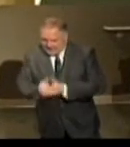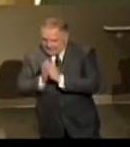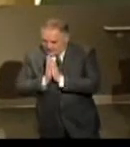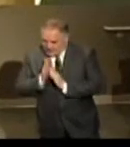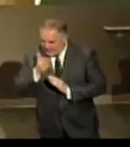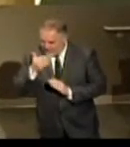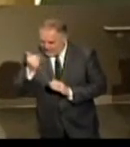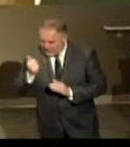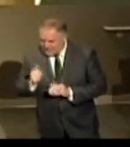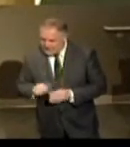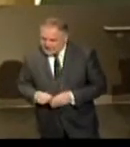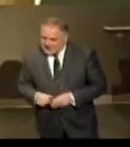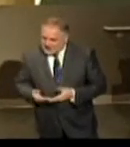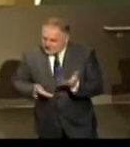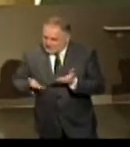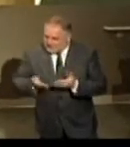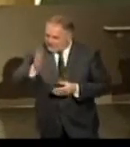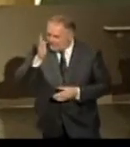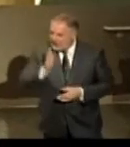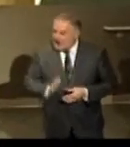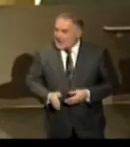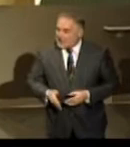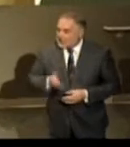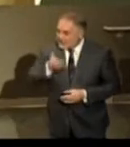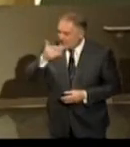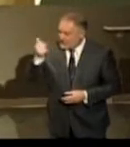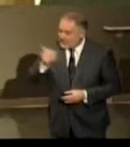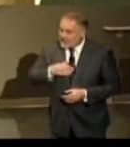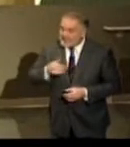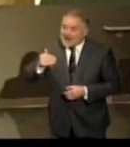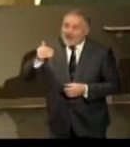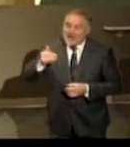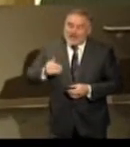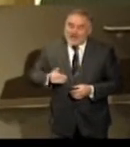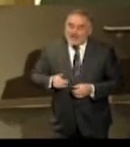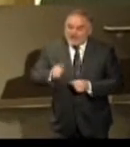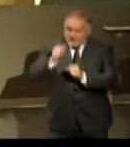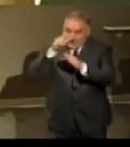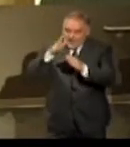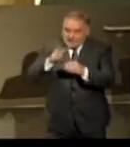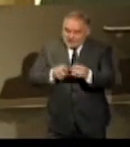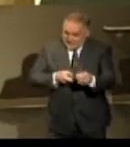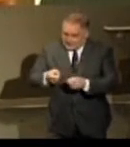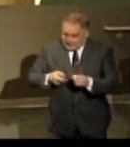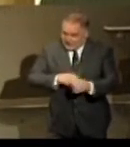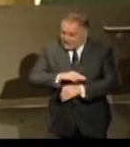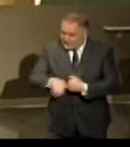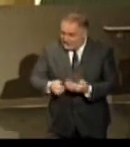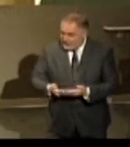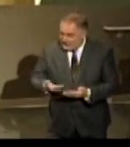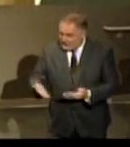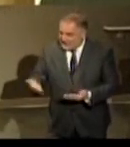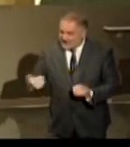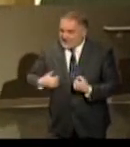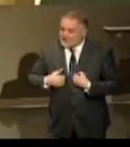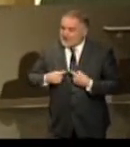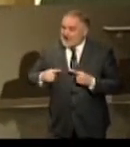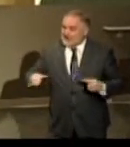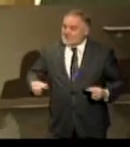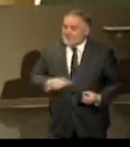helped me look at my circumstances of life better. And my Father is in charge of all things, in his great power and his